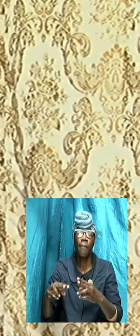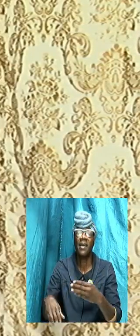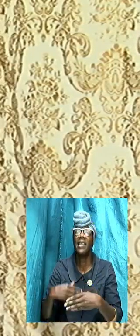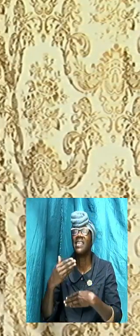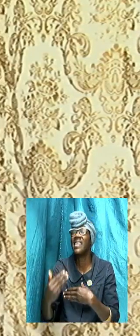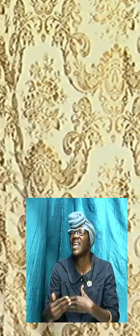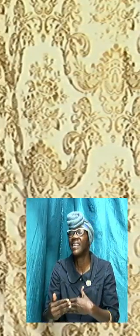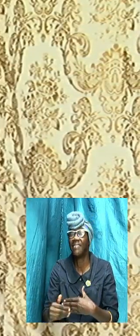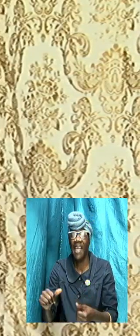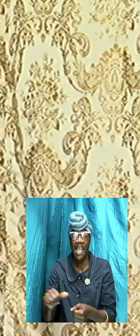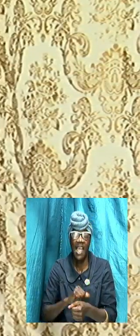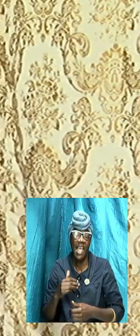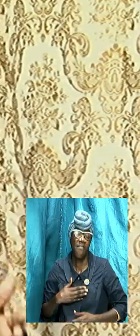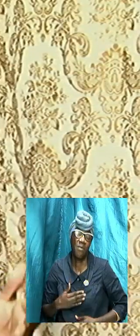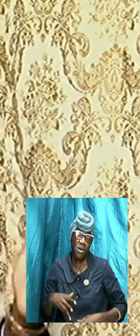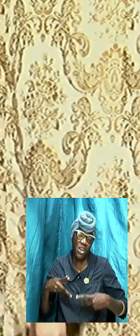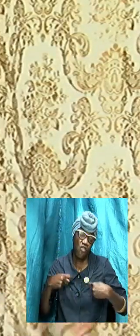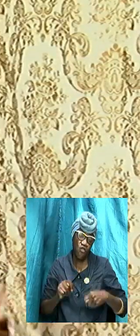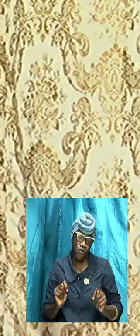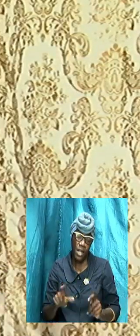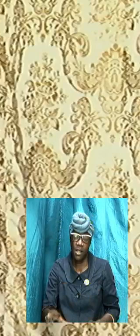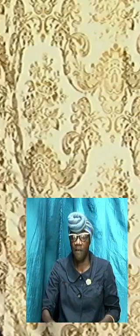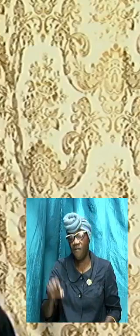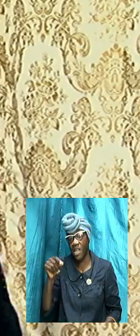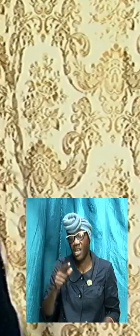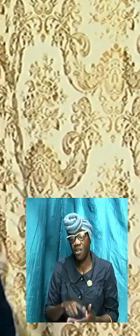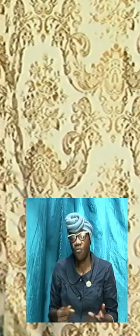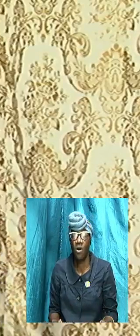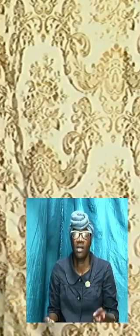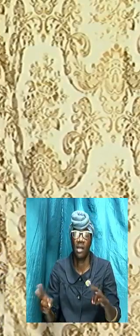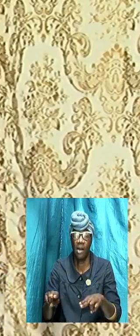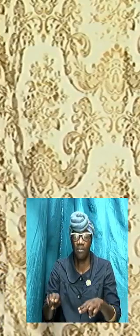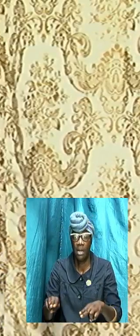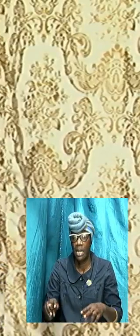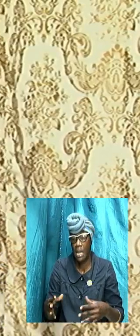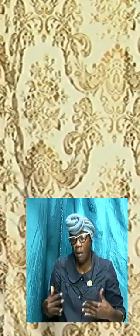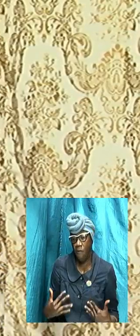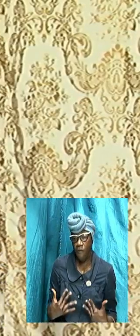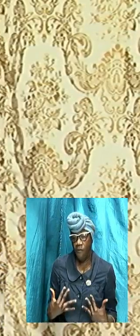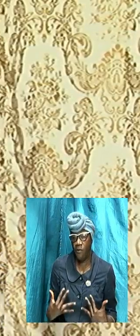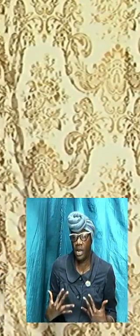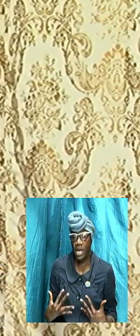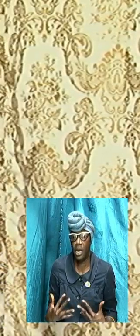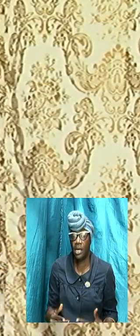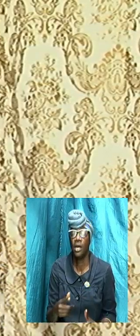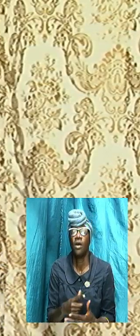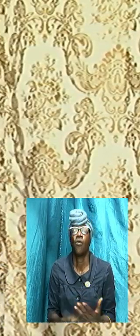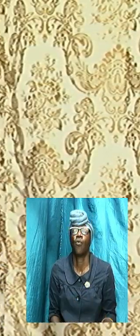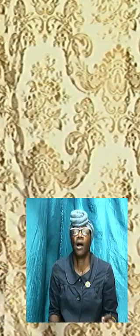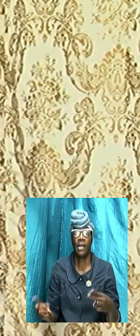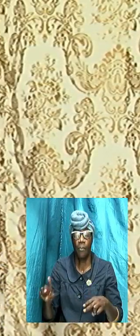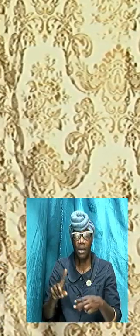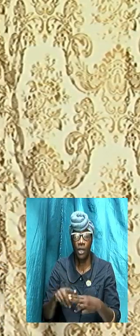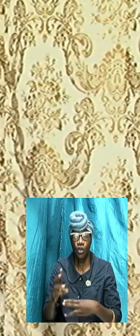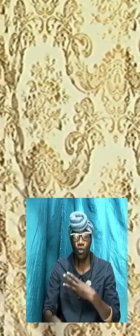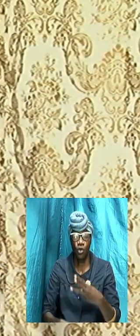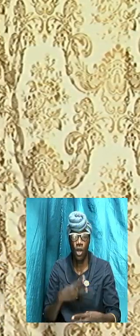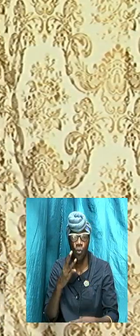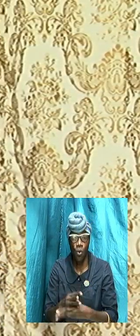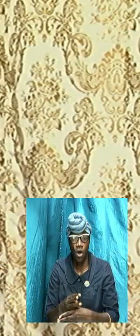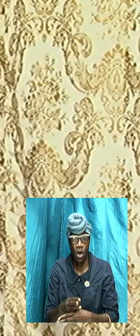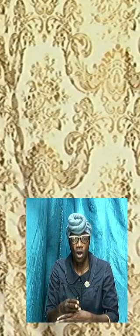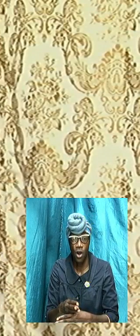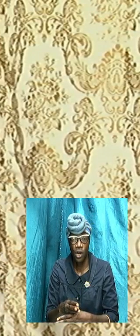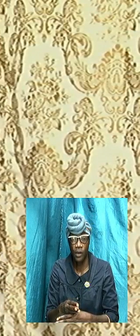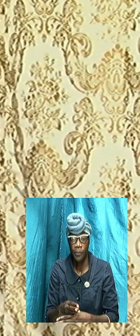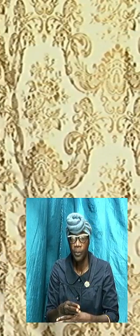to find what is going to happen. They were afraid about what is going to happen to the world in the sense